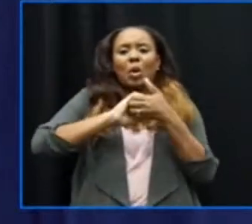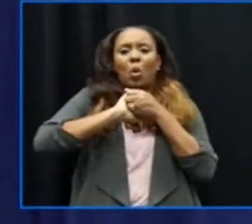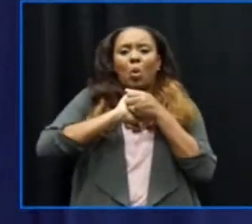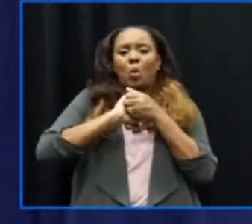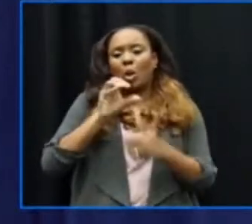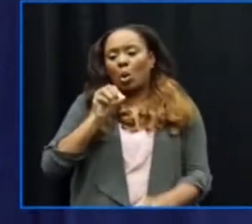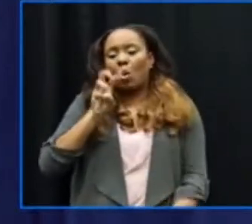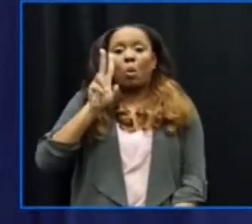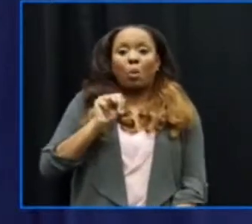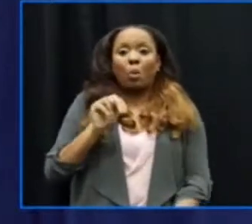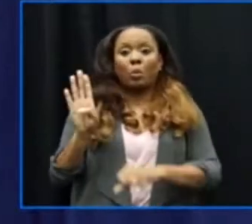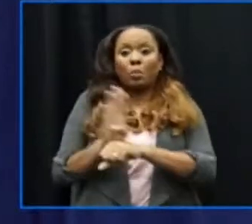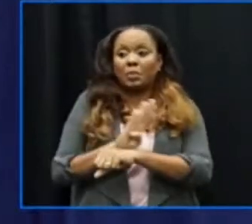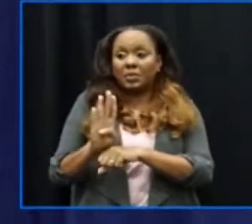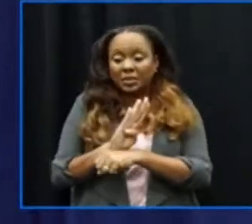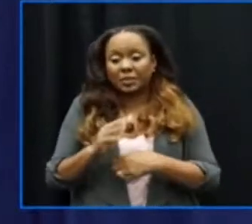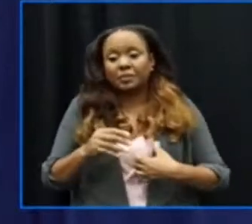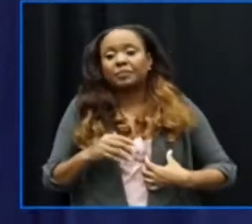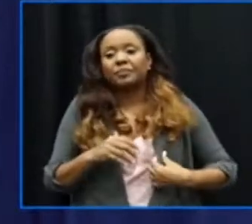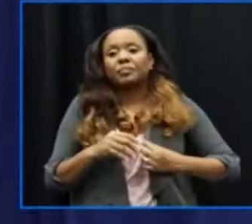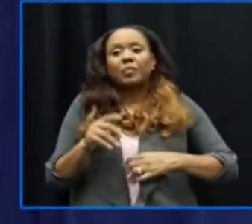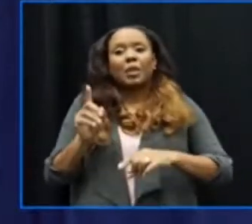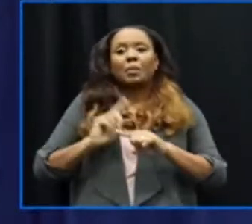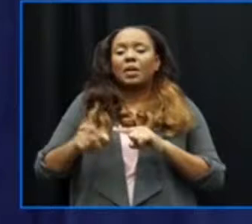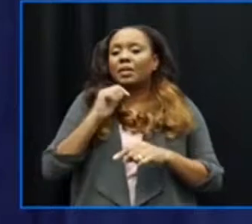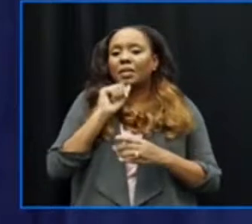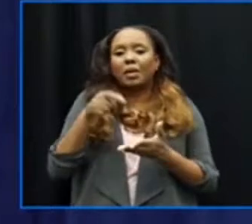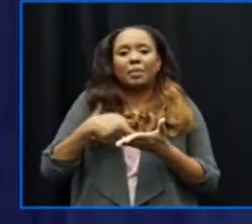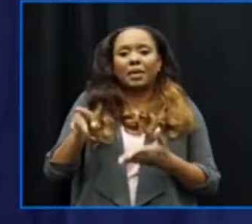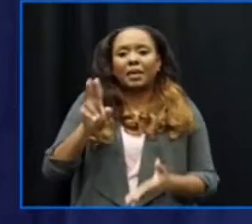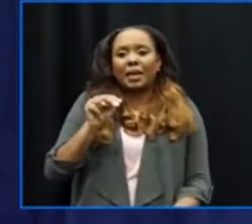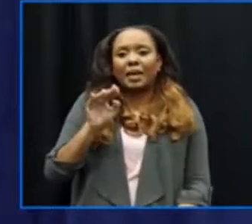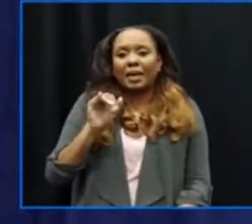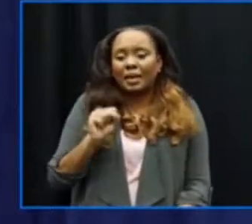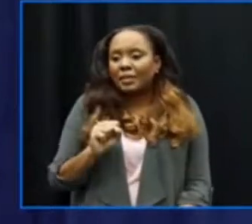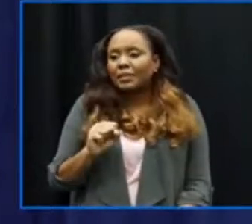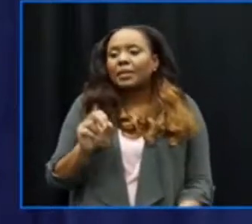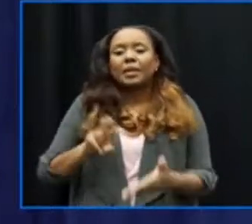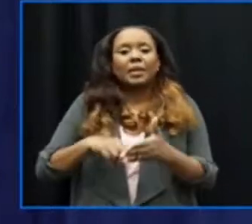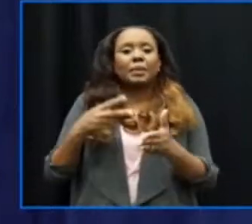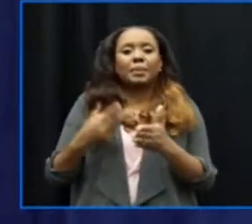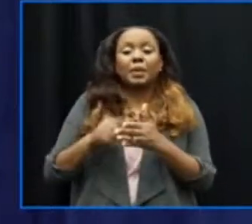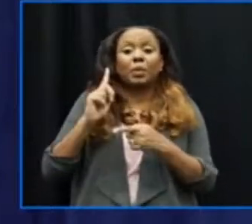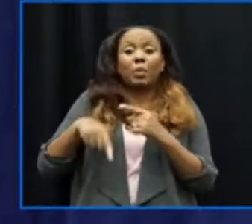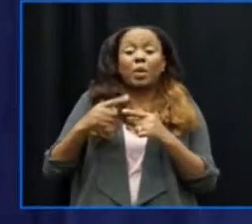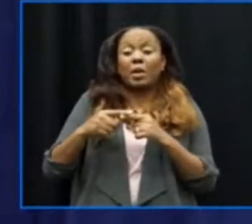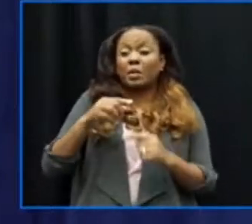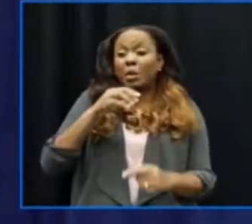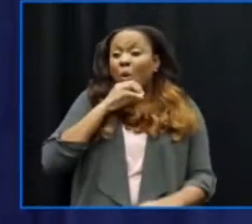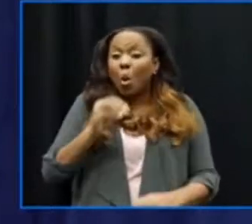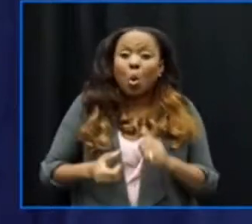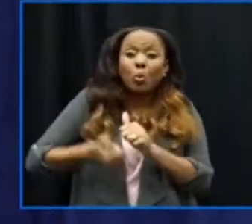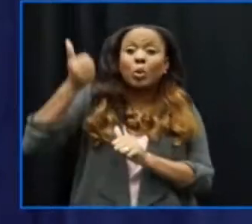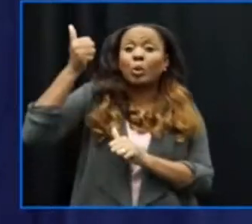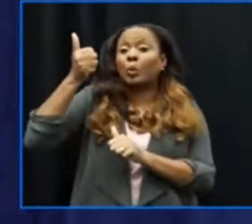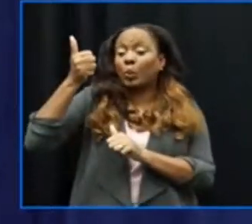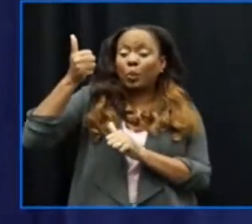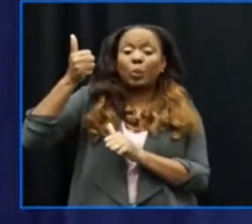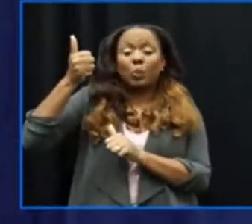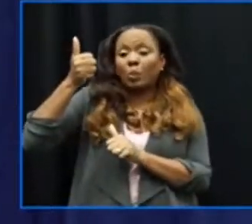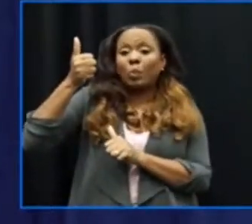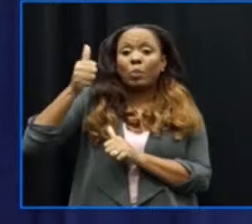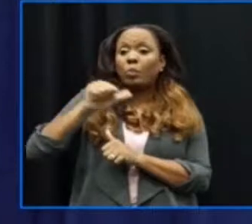group in society, who are not contributing, and therefore may not qualify for pension when they get older, and they may become a burden for